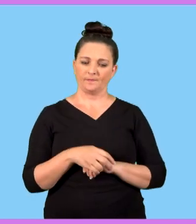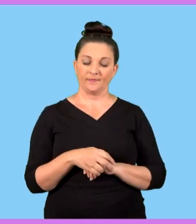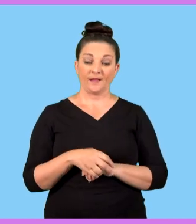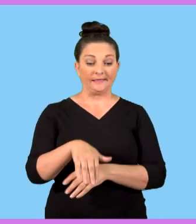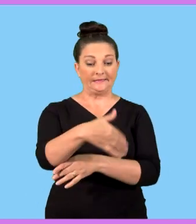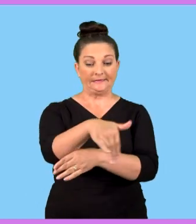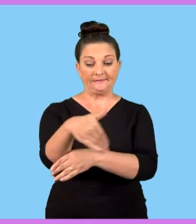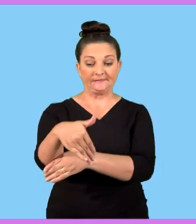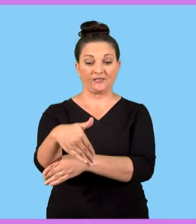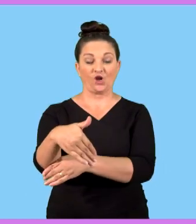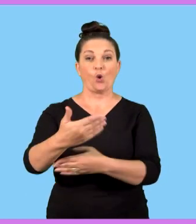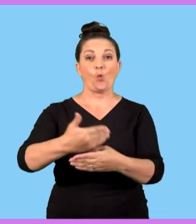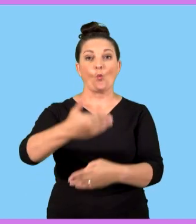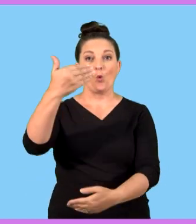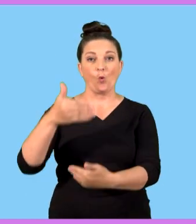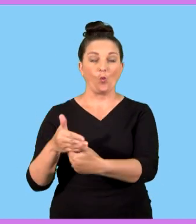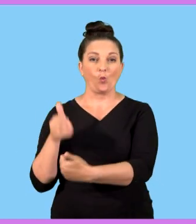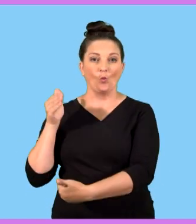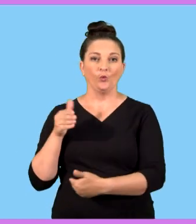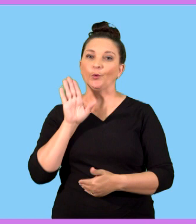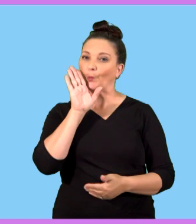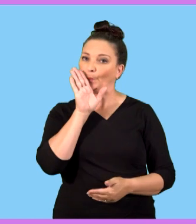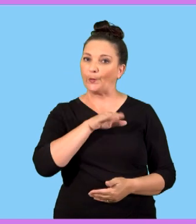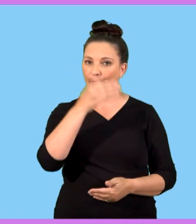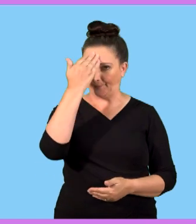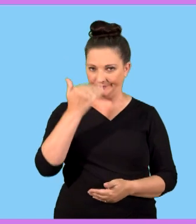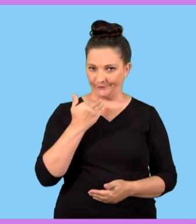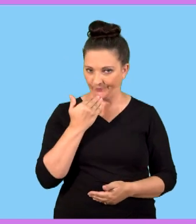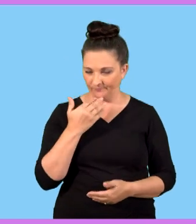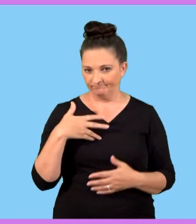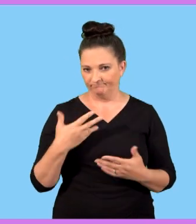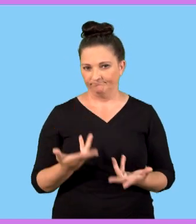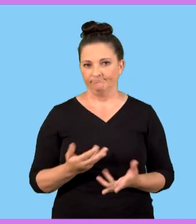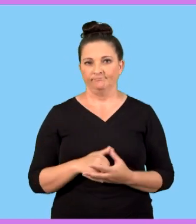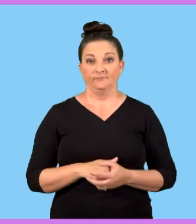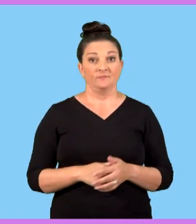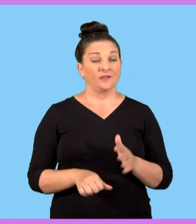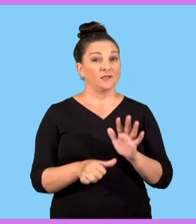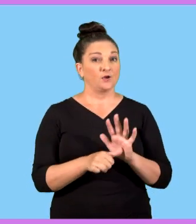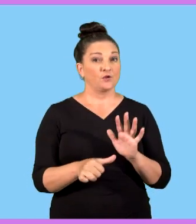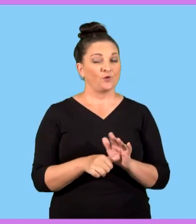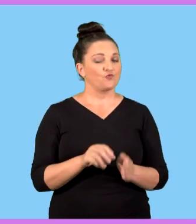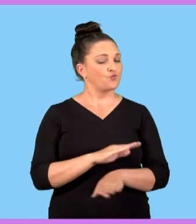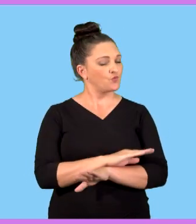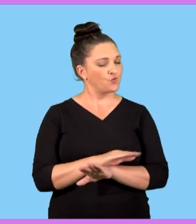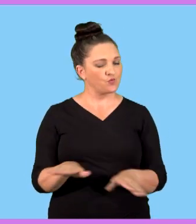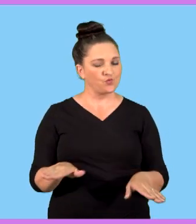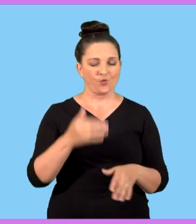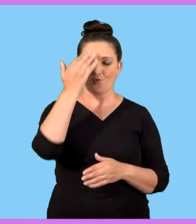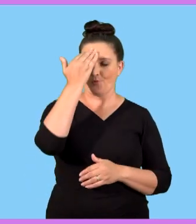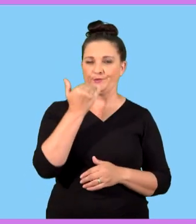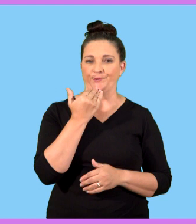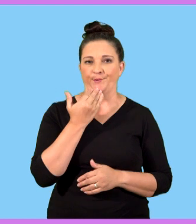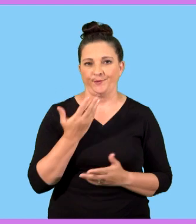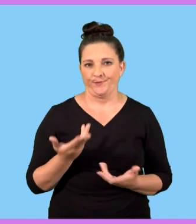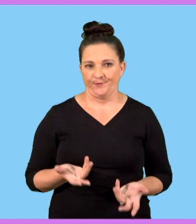the exterior hall that does not have windows. Right? Okay, so important part, it does not